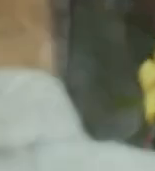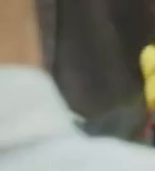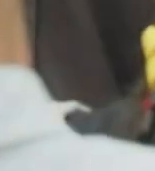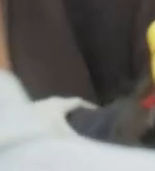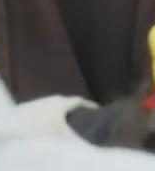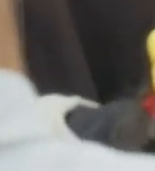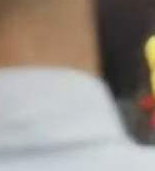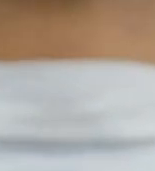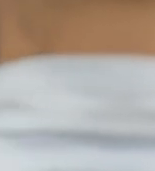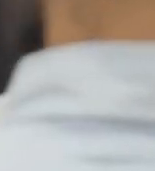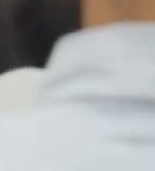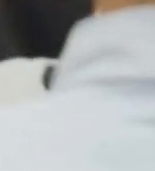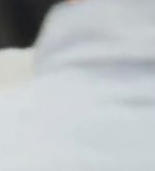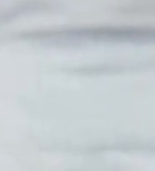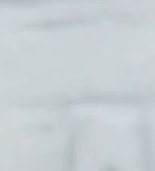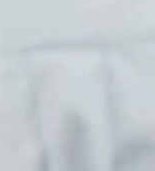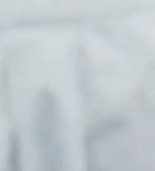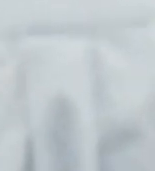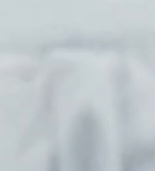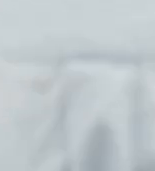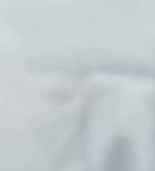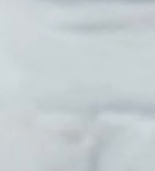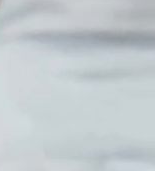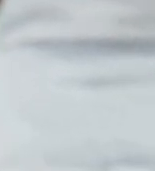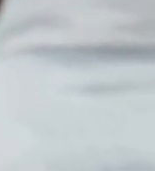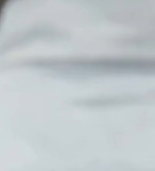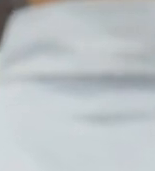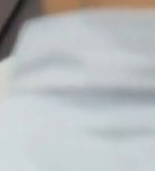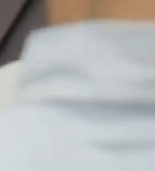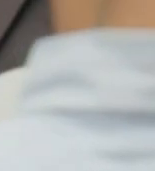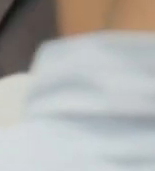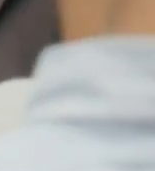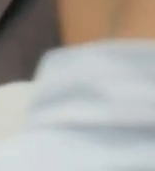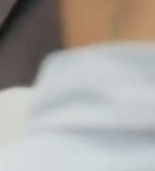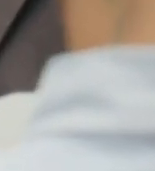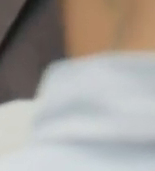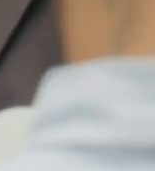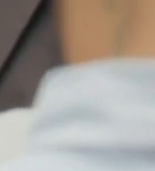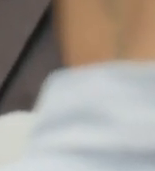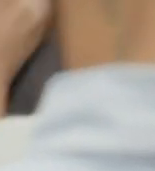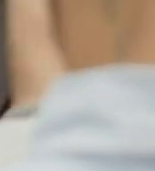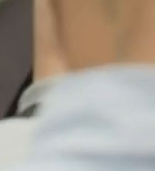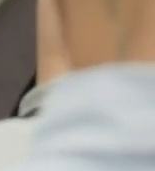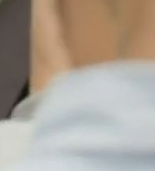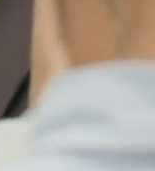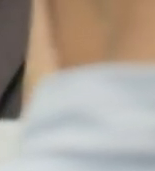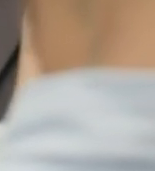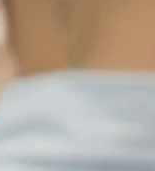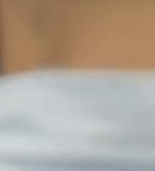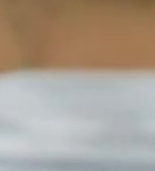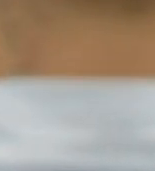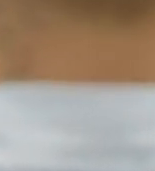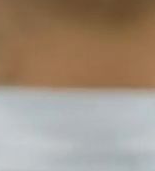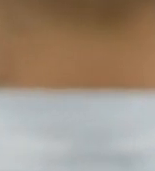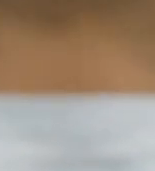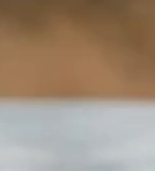black boy, the color of your skin is your pride